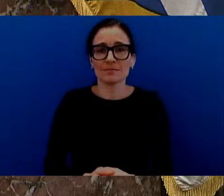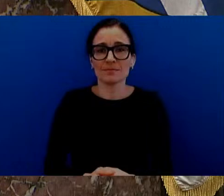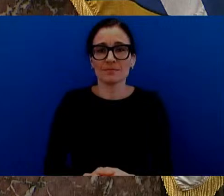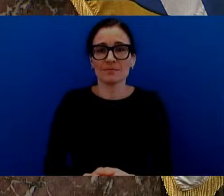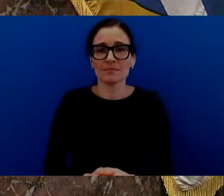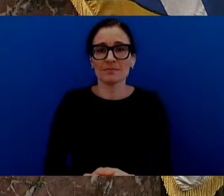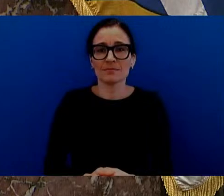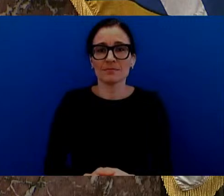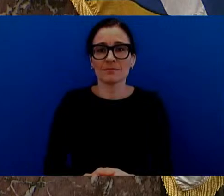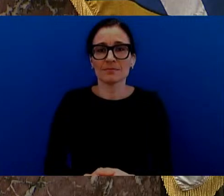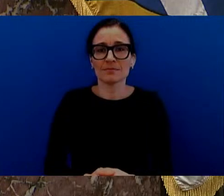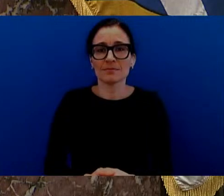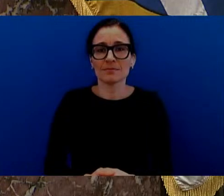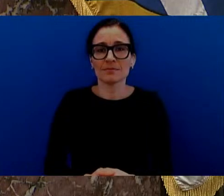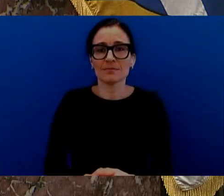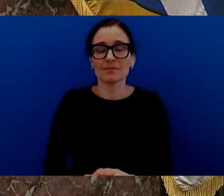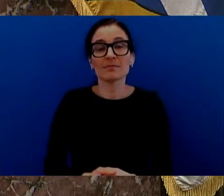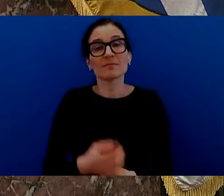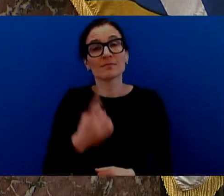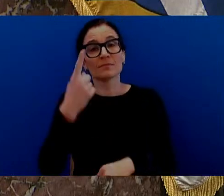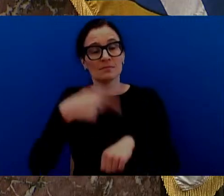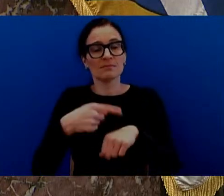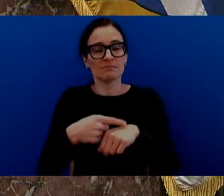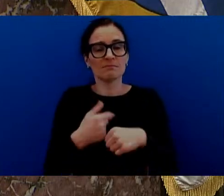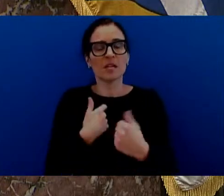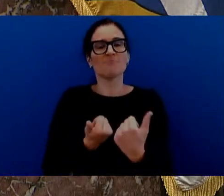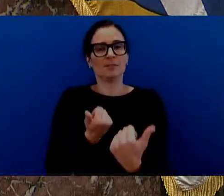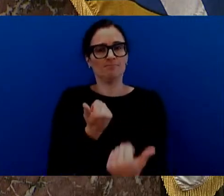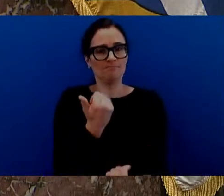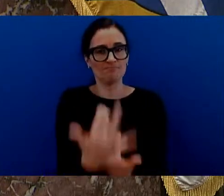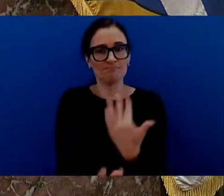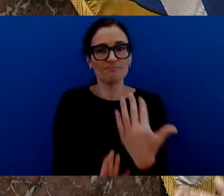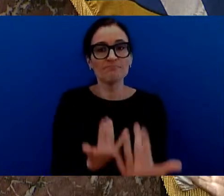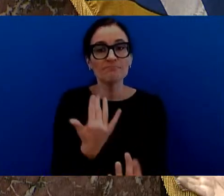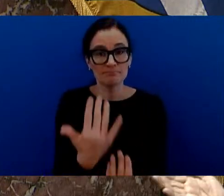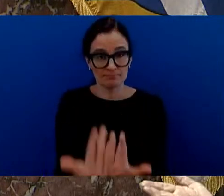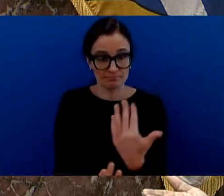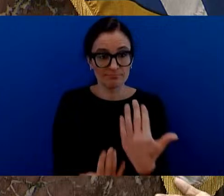Nanaimo. And there was 8 people that came up and they said,